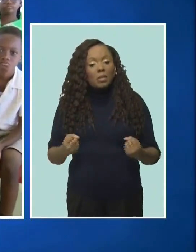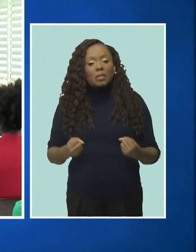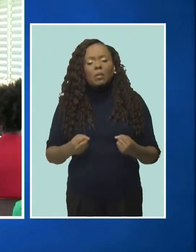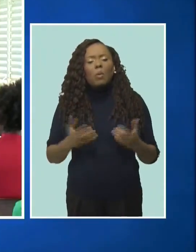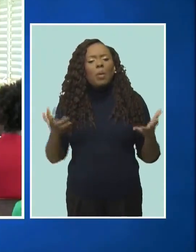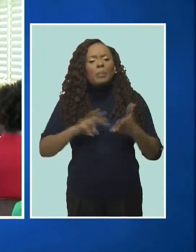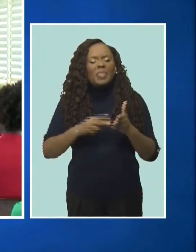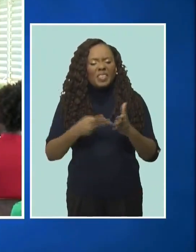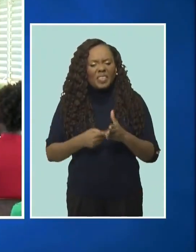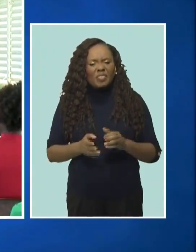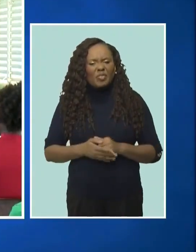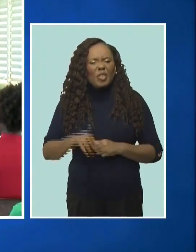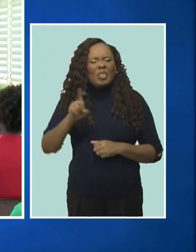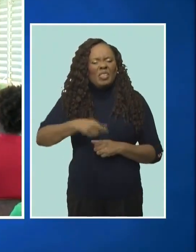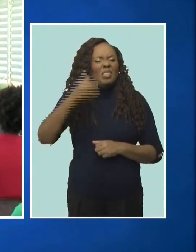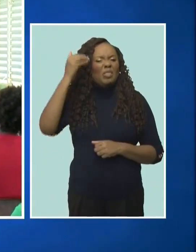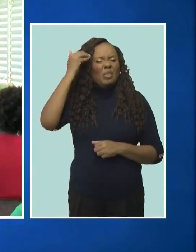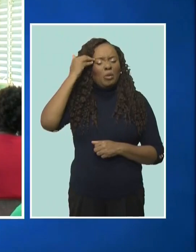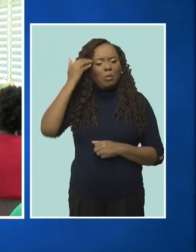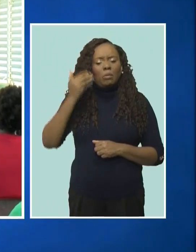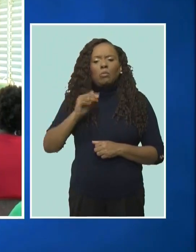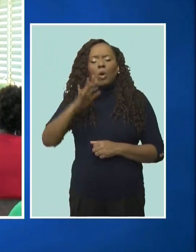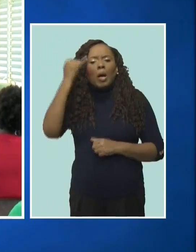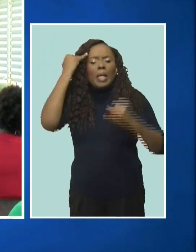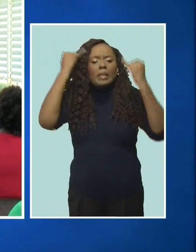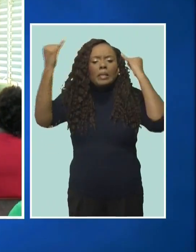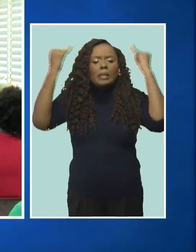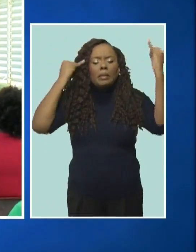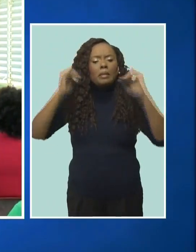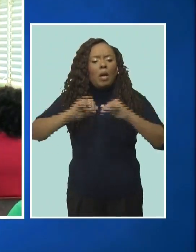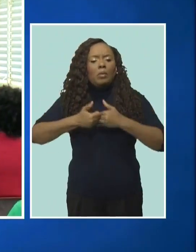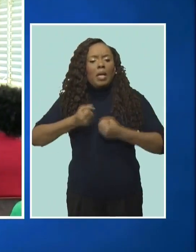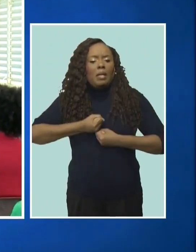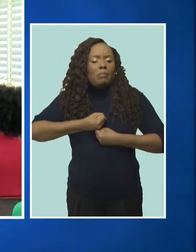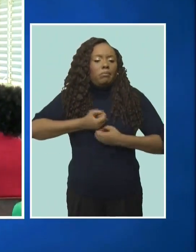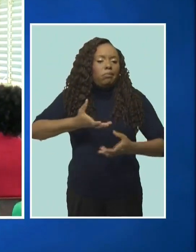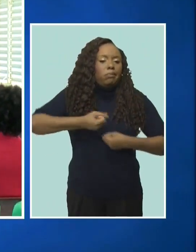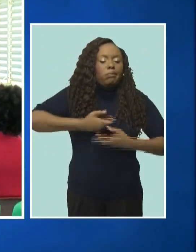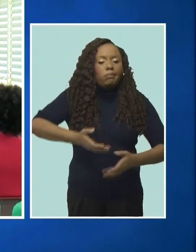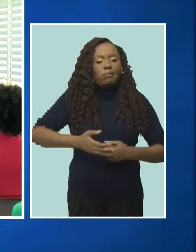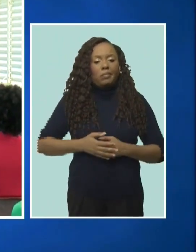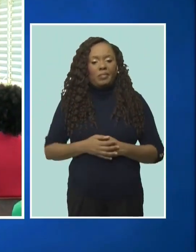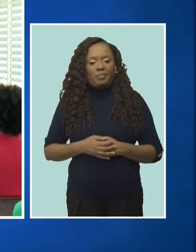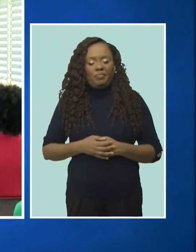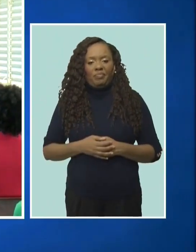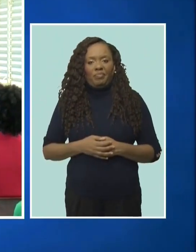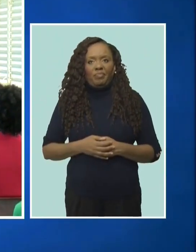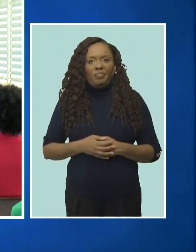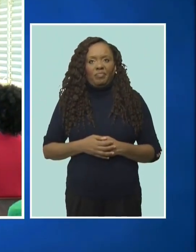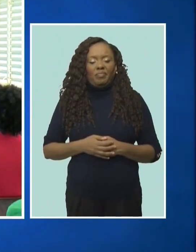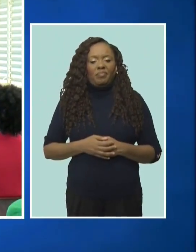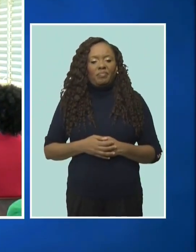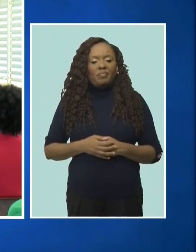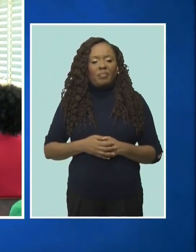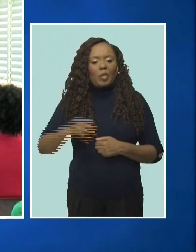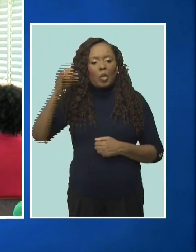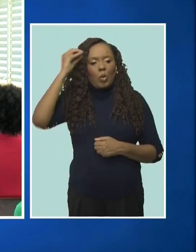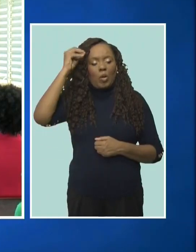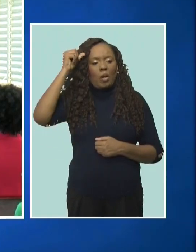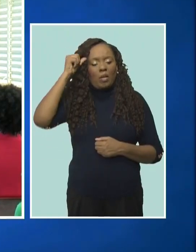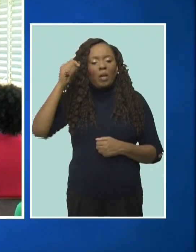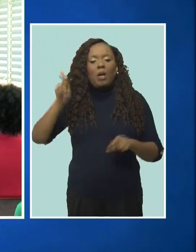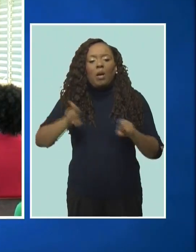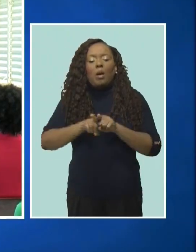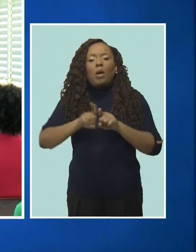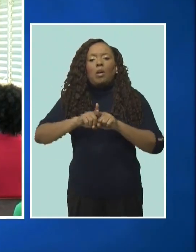you're talking about so that you can express yourself. And he was also a visionary.